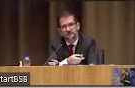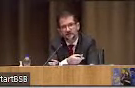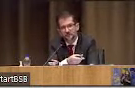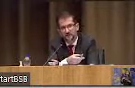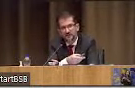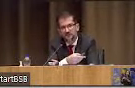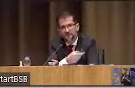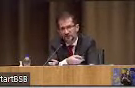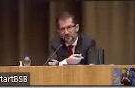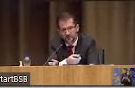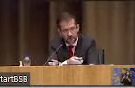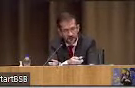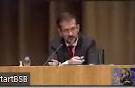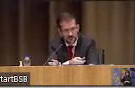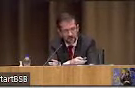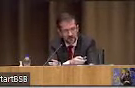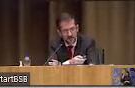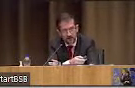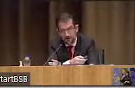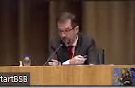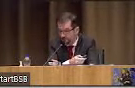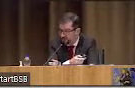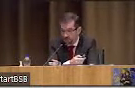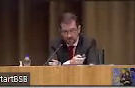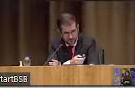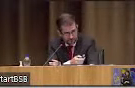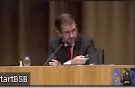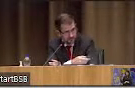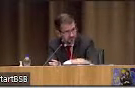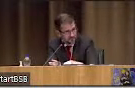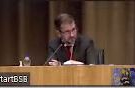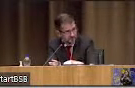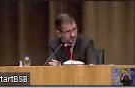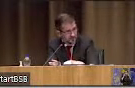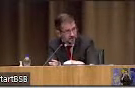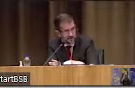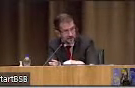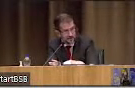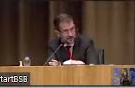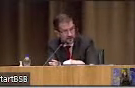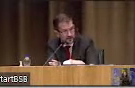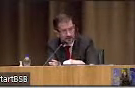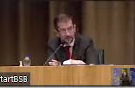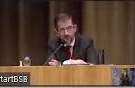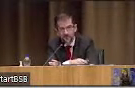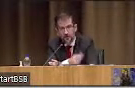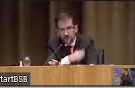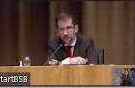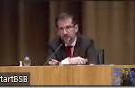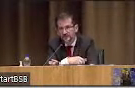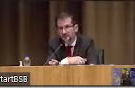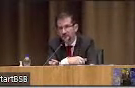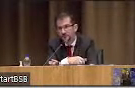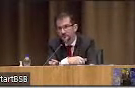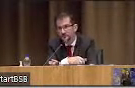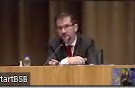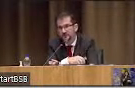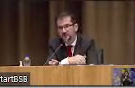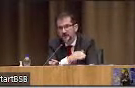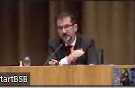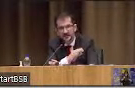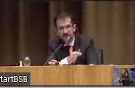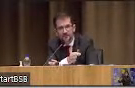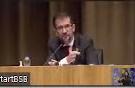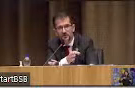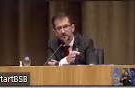headaches, other issues of mental health, because these are important. And we have seen that our